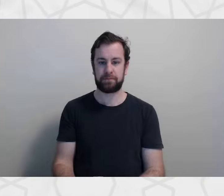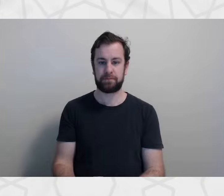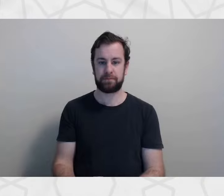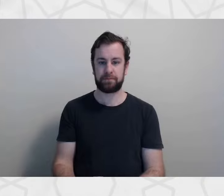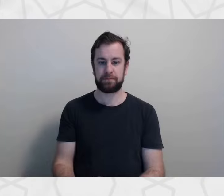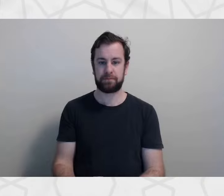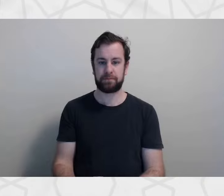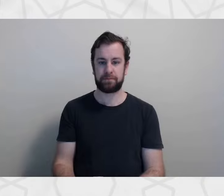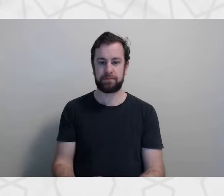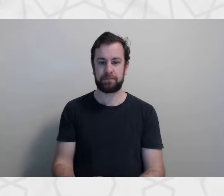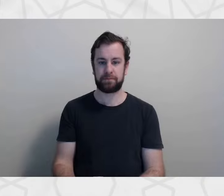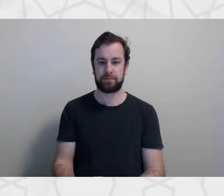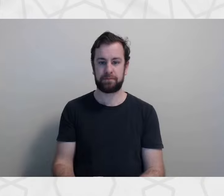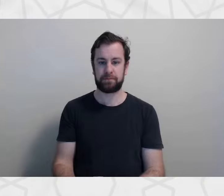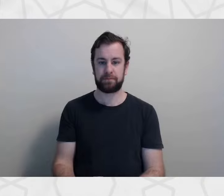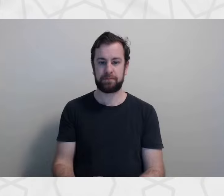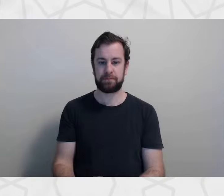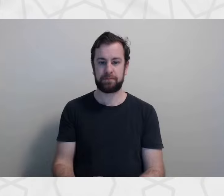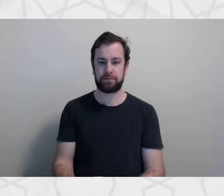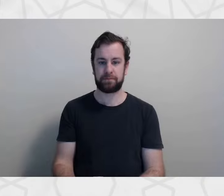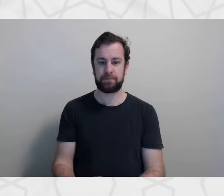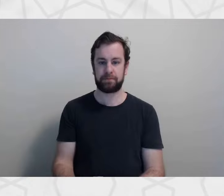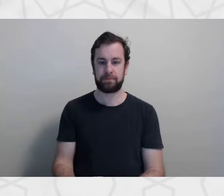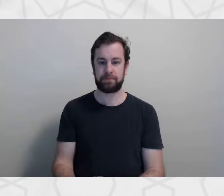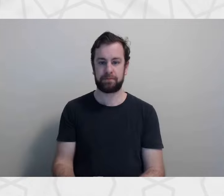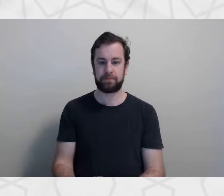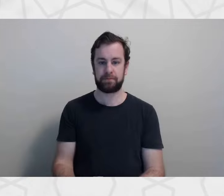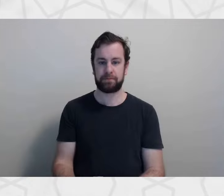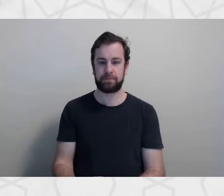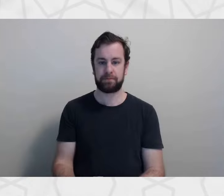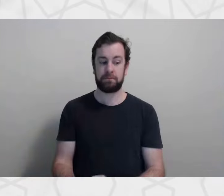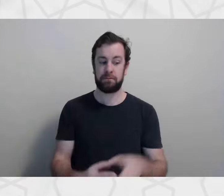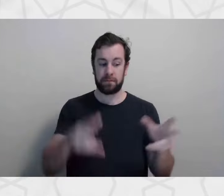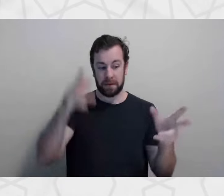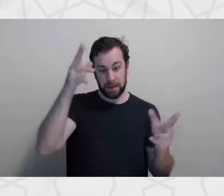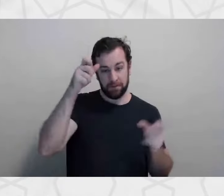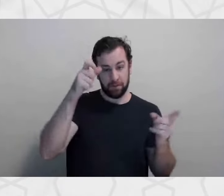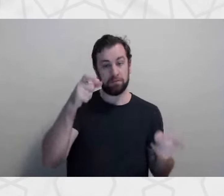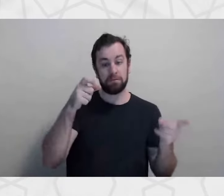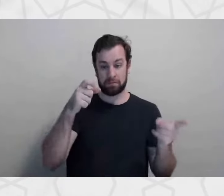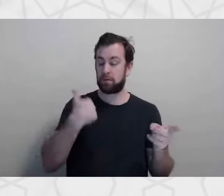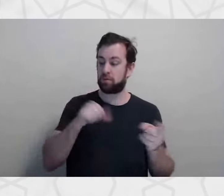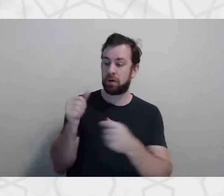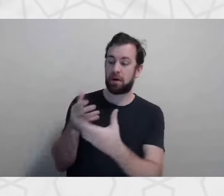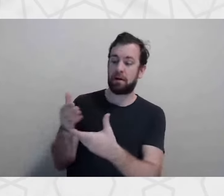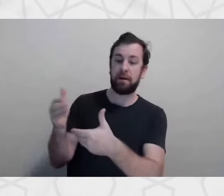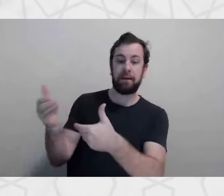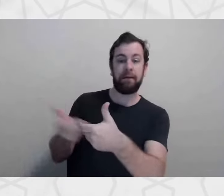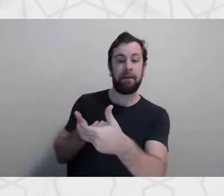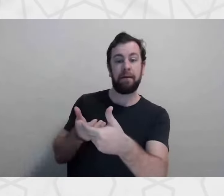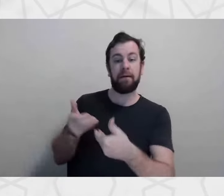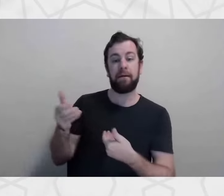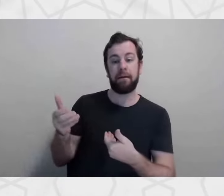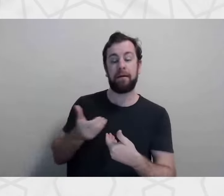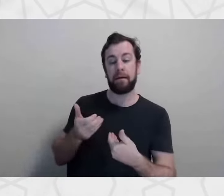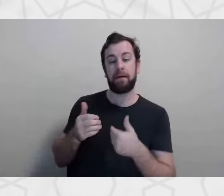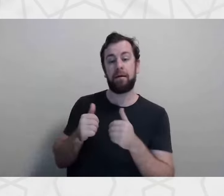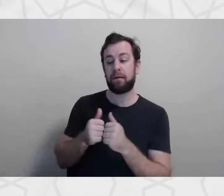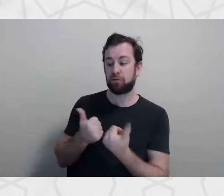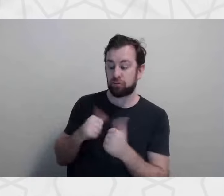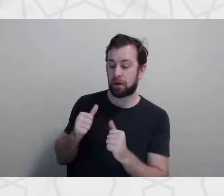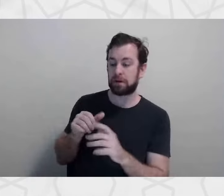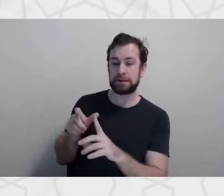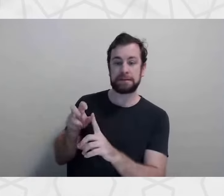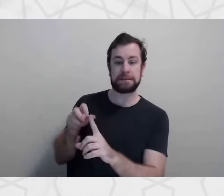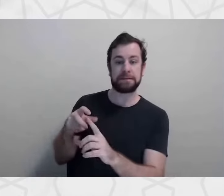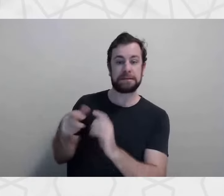Verily, the evil one incites you with evil things,